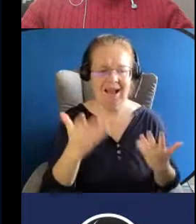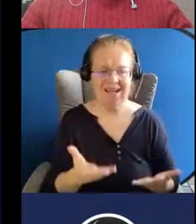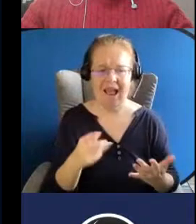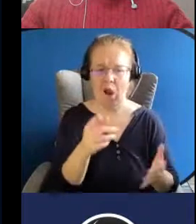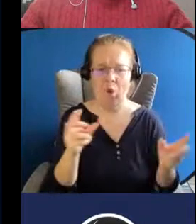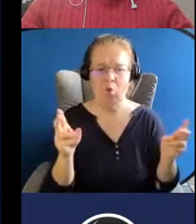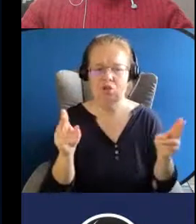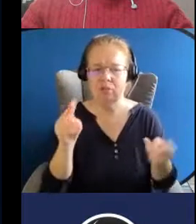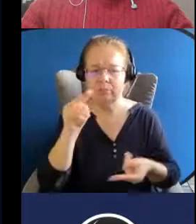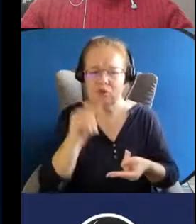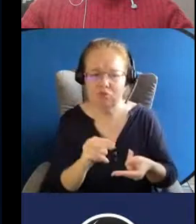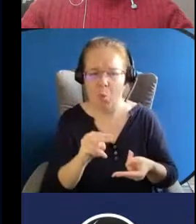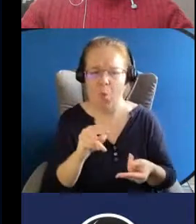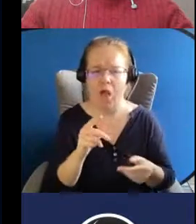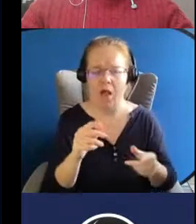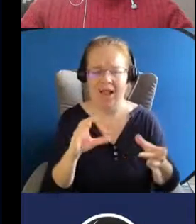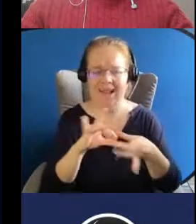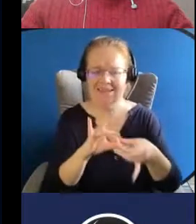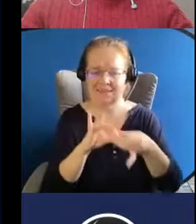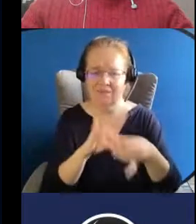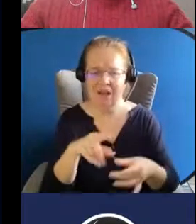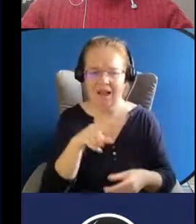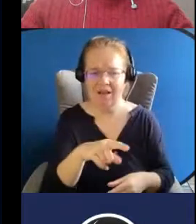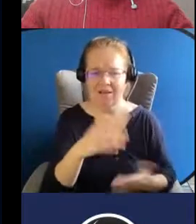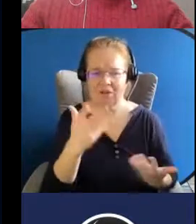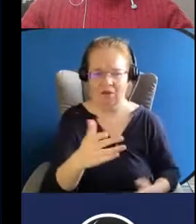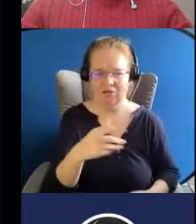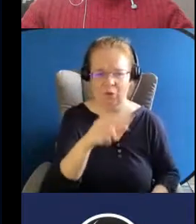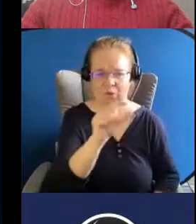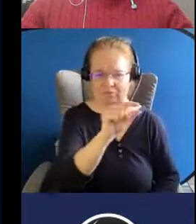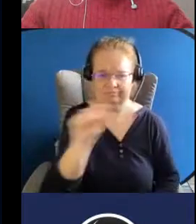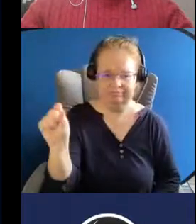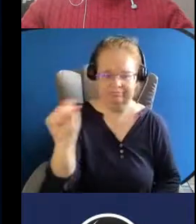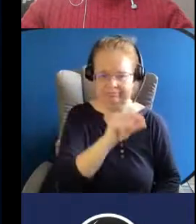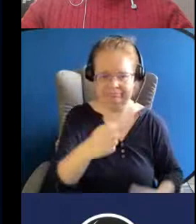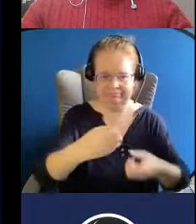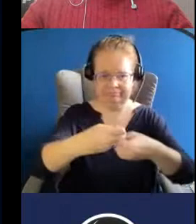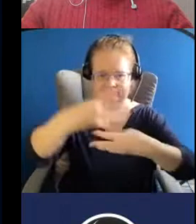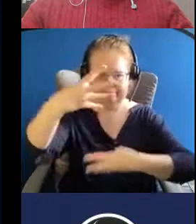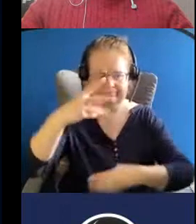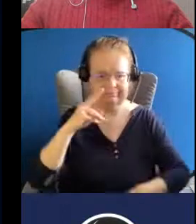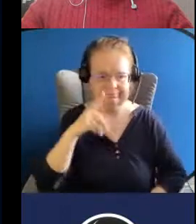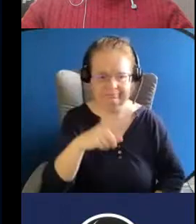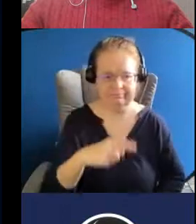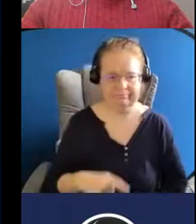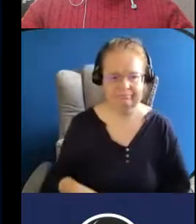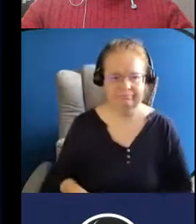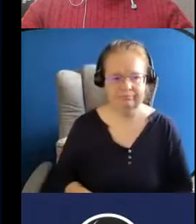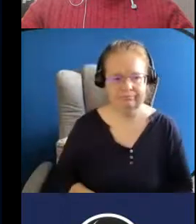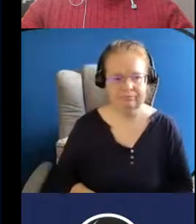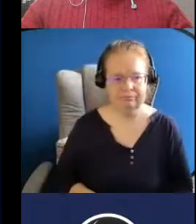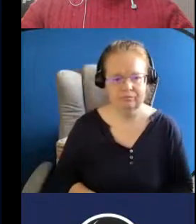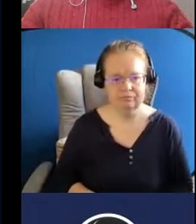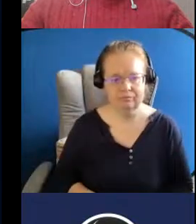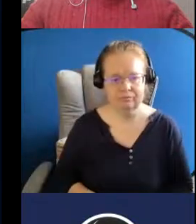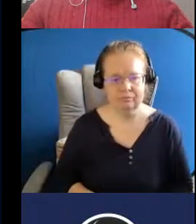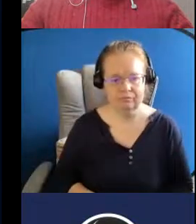interface on the screen. It's just floating around. I'll bring it up so we can actually see it as I type.